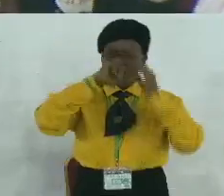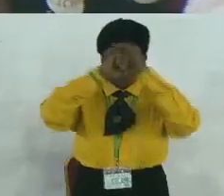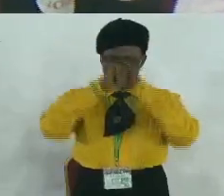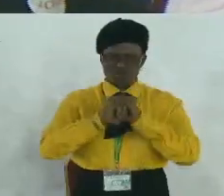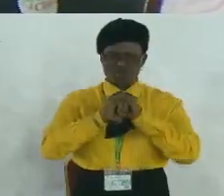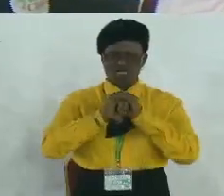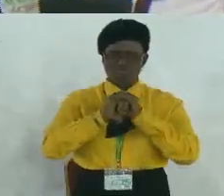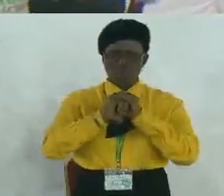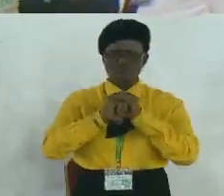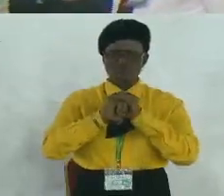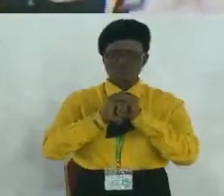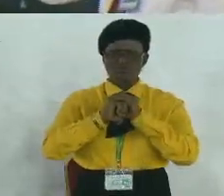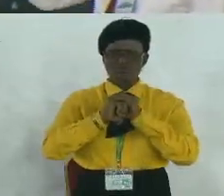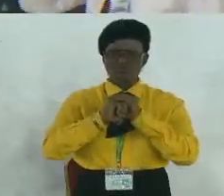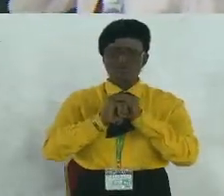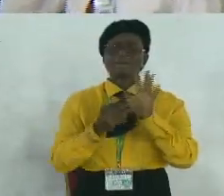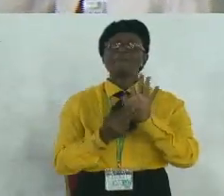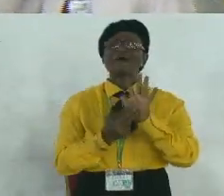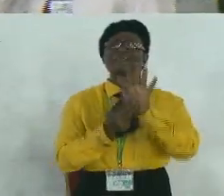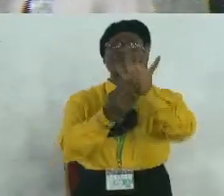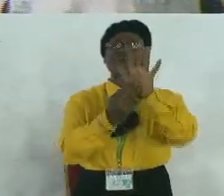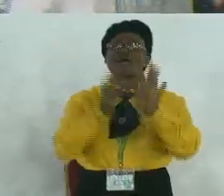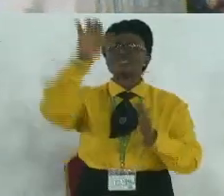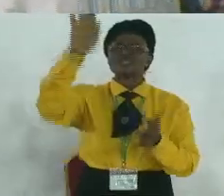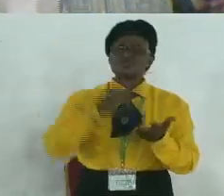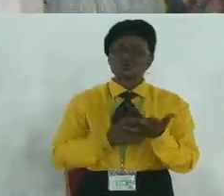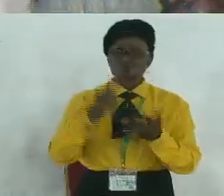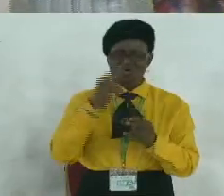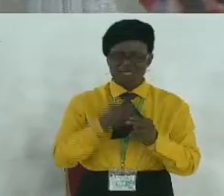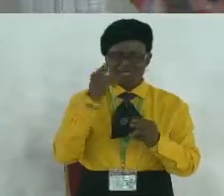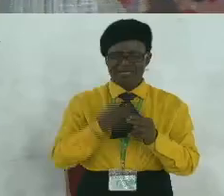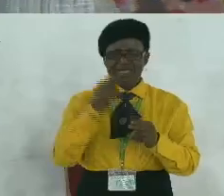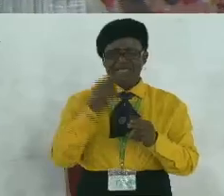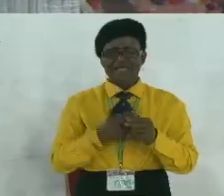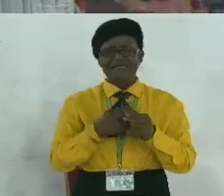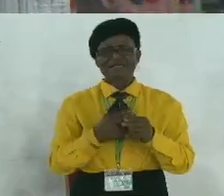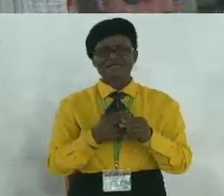Wherever you are listening to us, all over the world, begin to bless His holy name now.